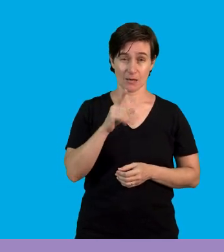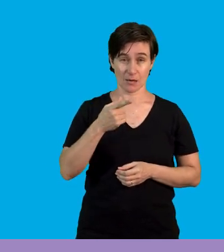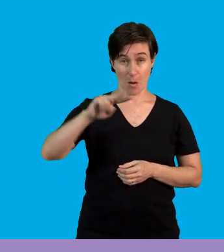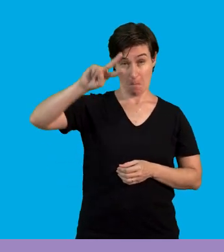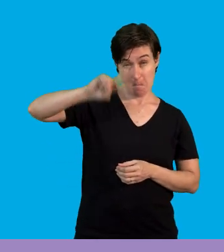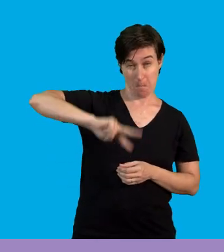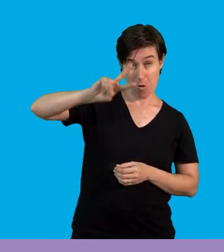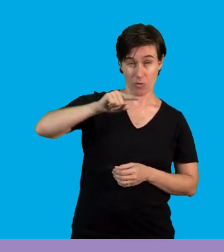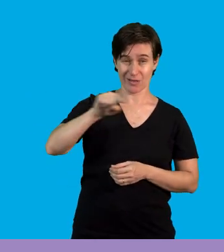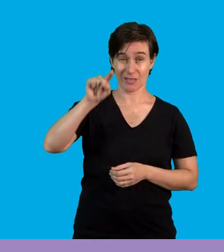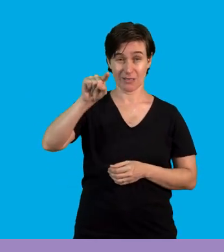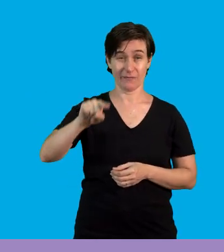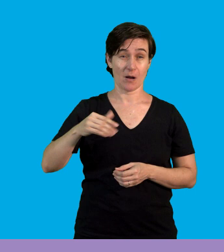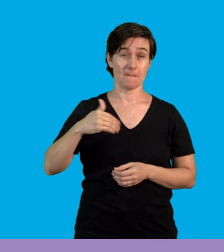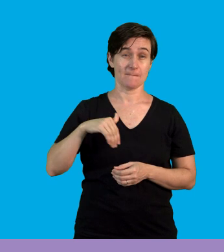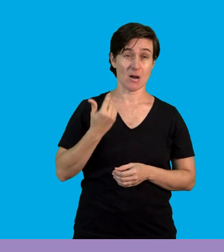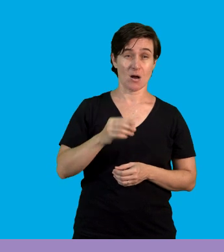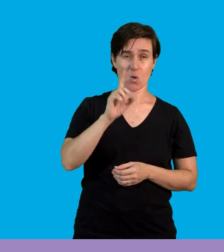by